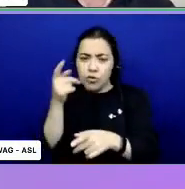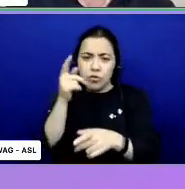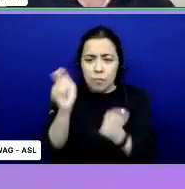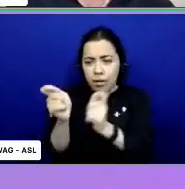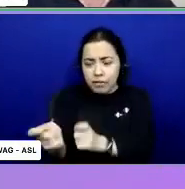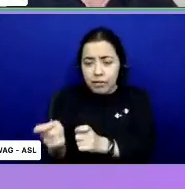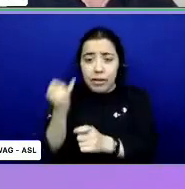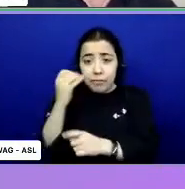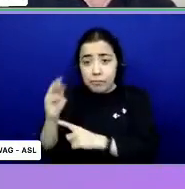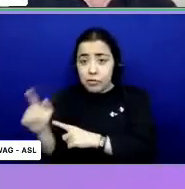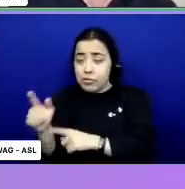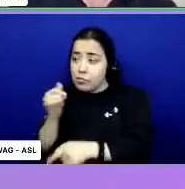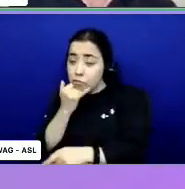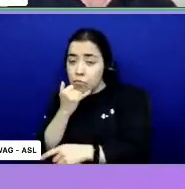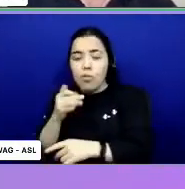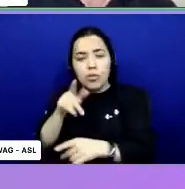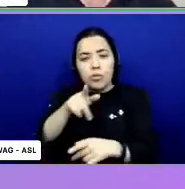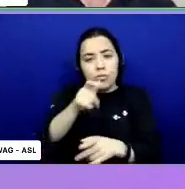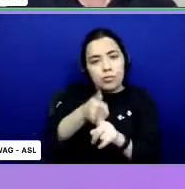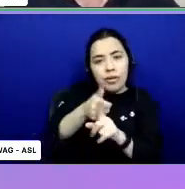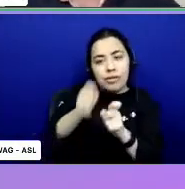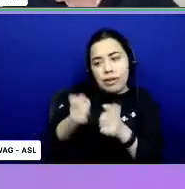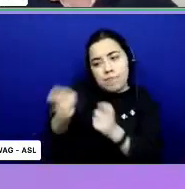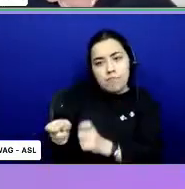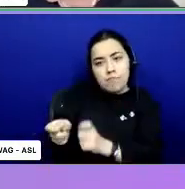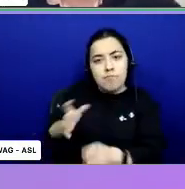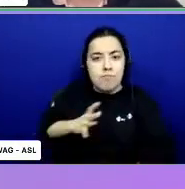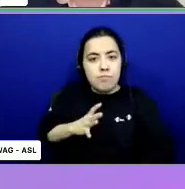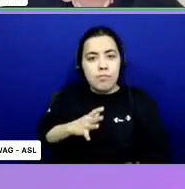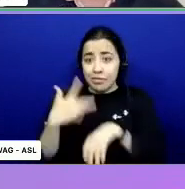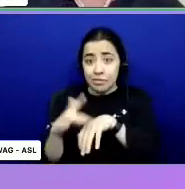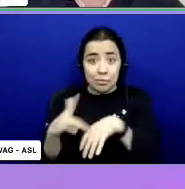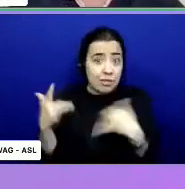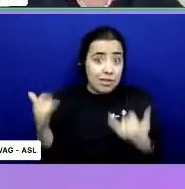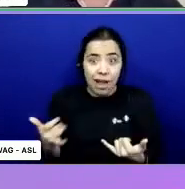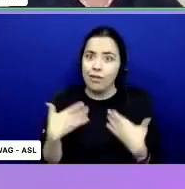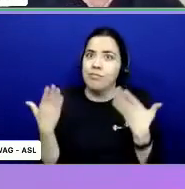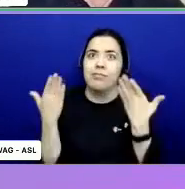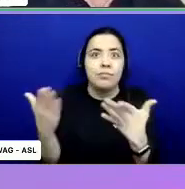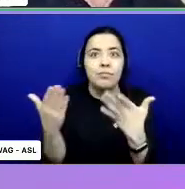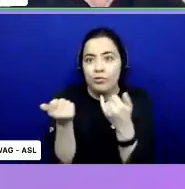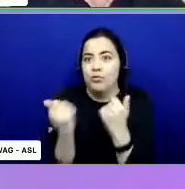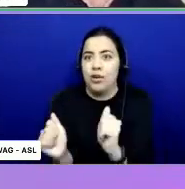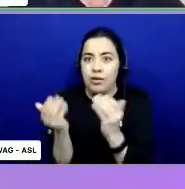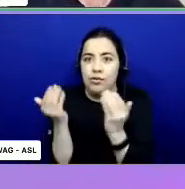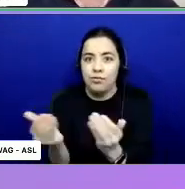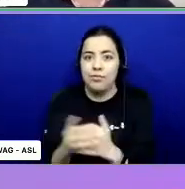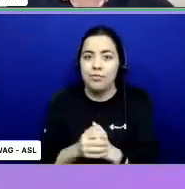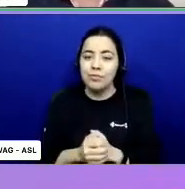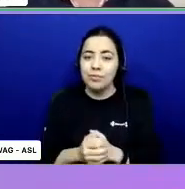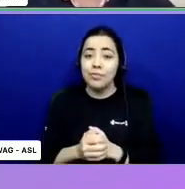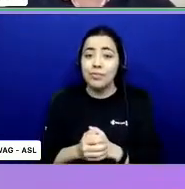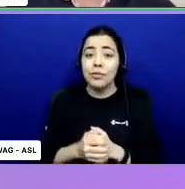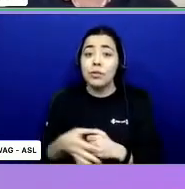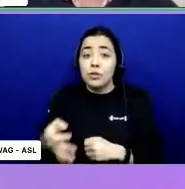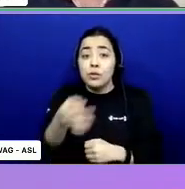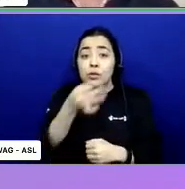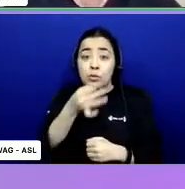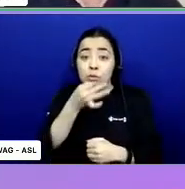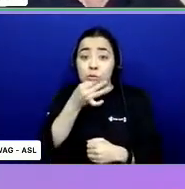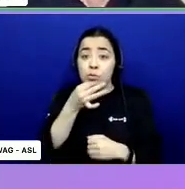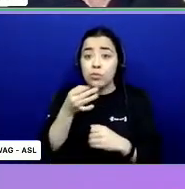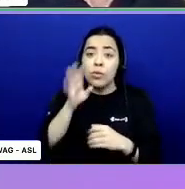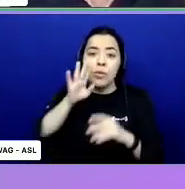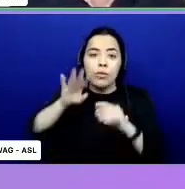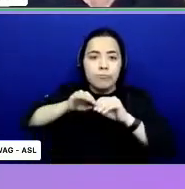not correct. And it's available now. So you should all go and try it out. And like I said, soon this will be